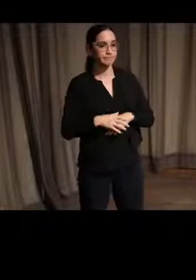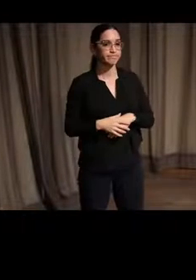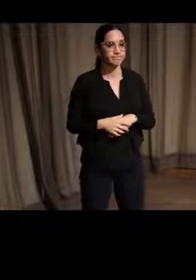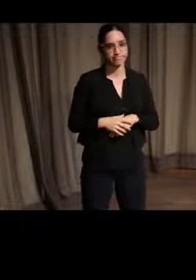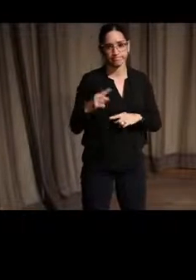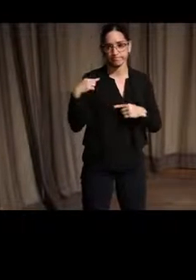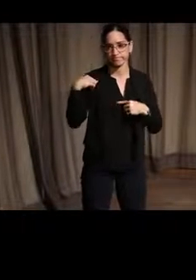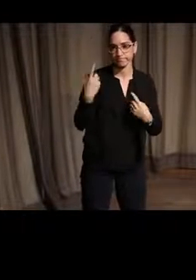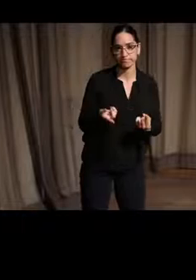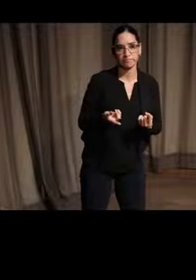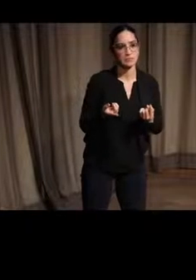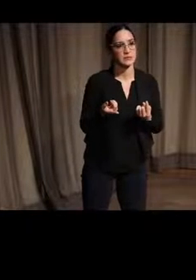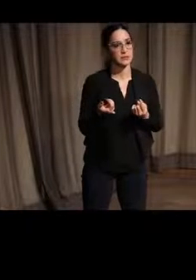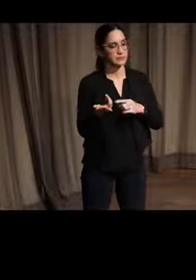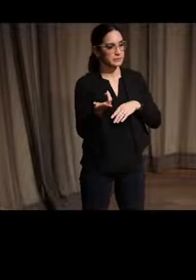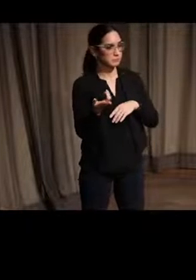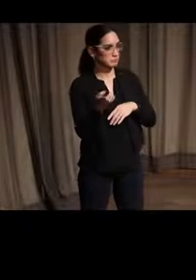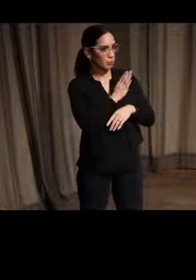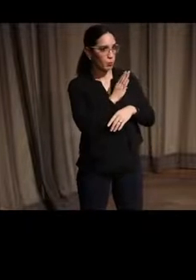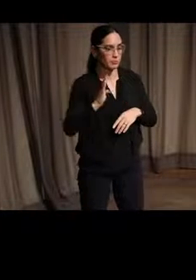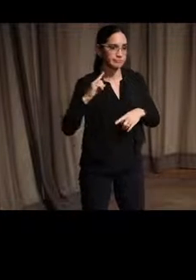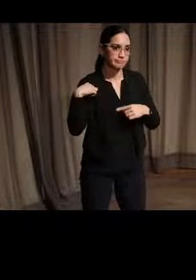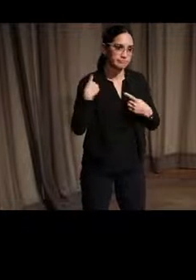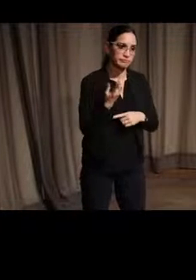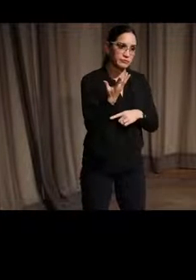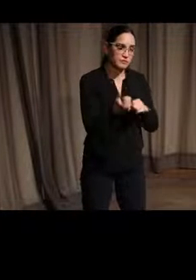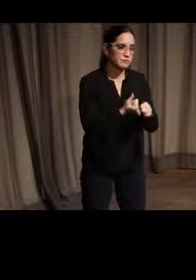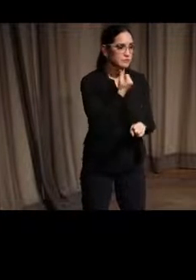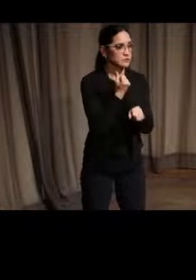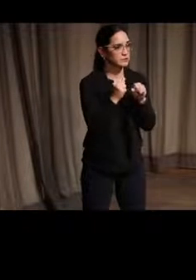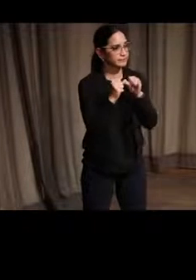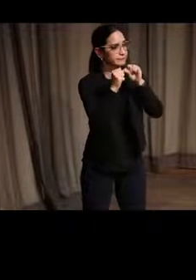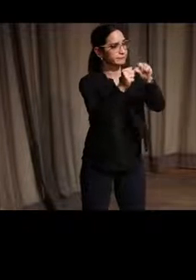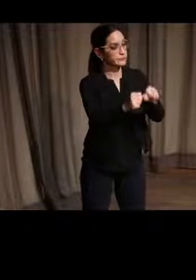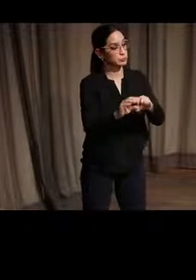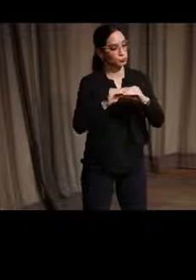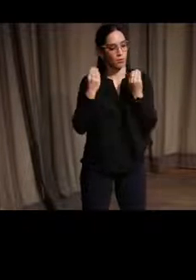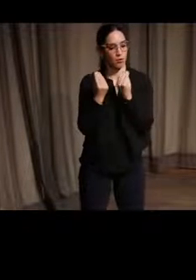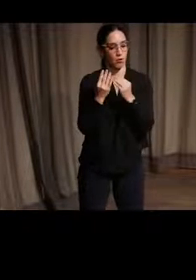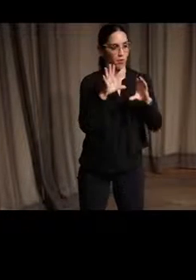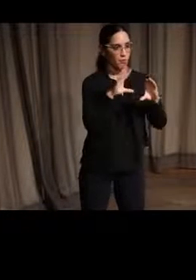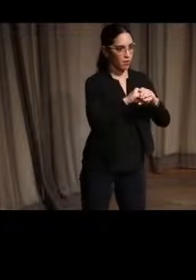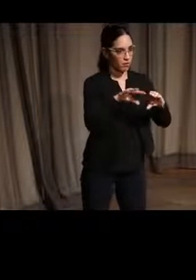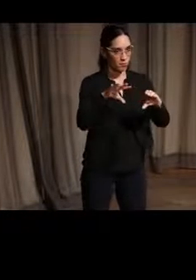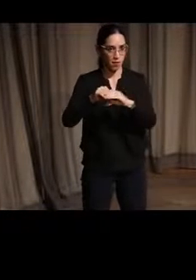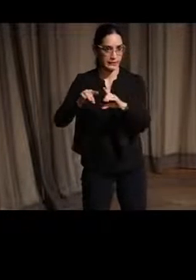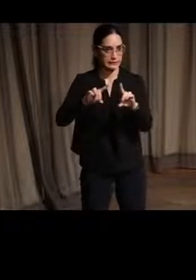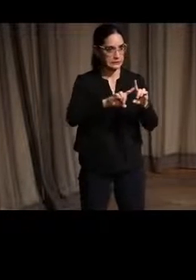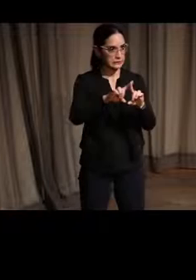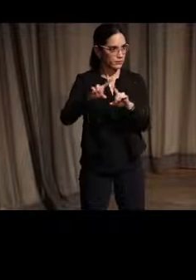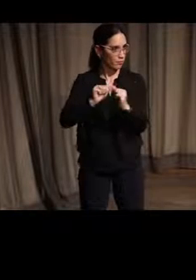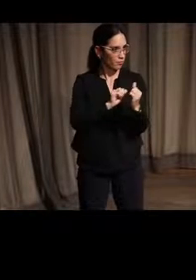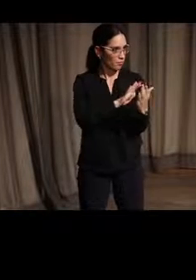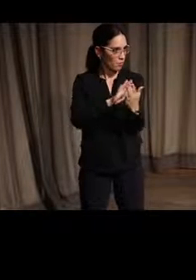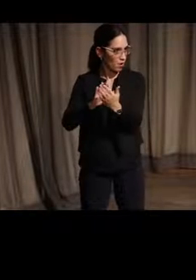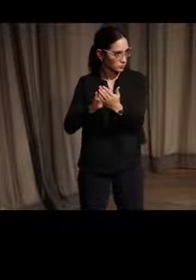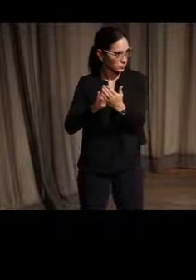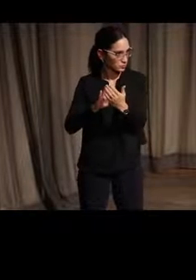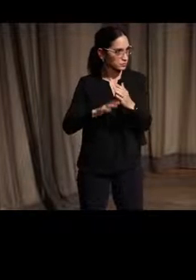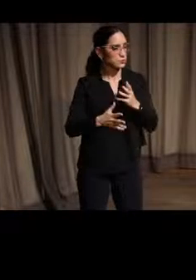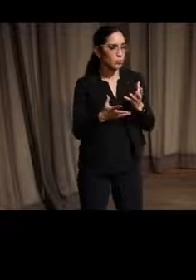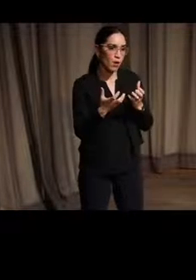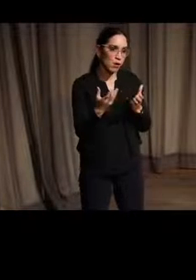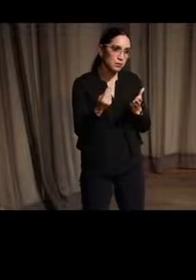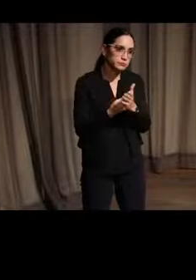Parenthood for 5 years. And I work with the organization in different ways. Like, I just released this limited edition print to fundraise